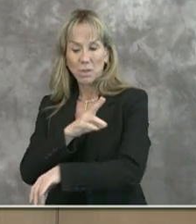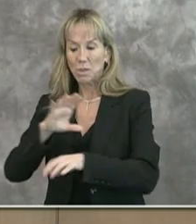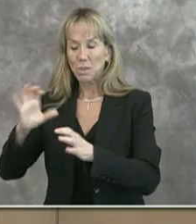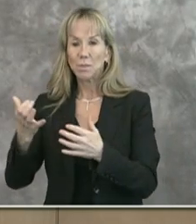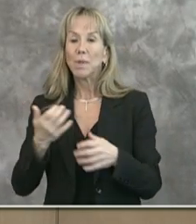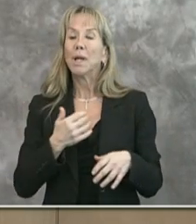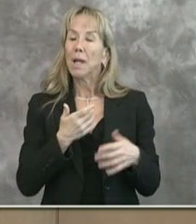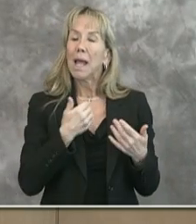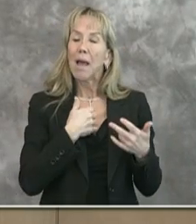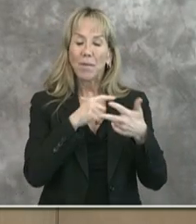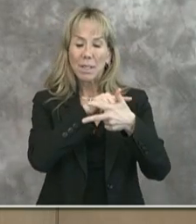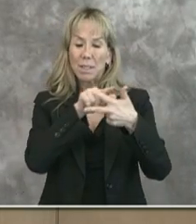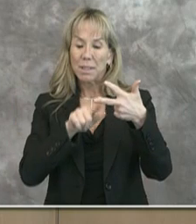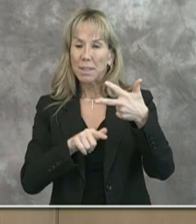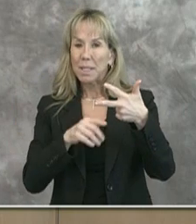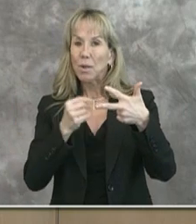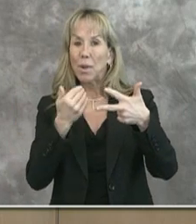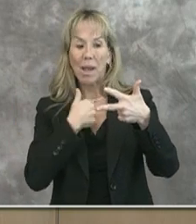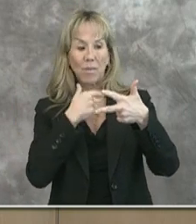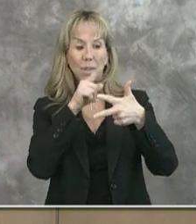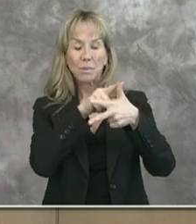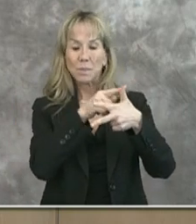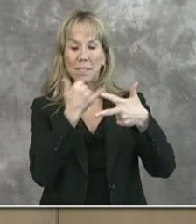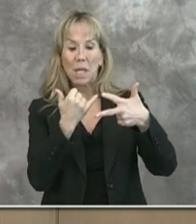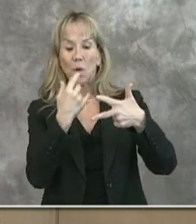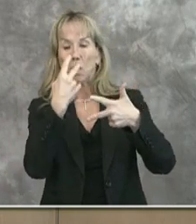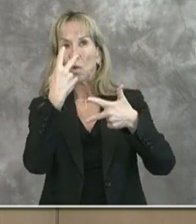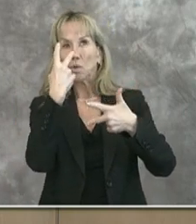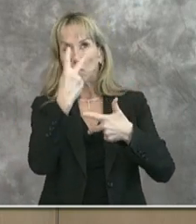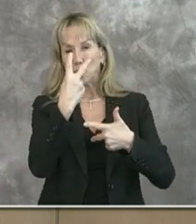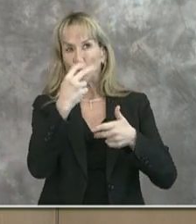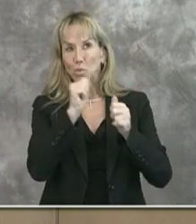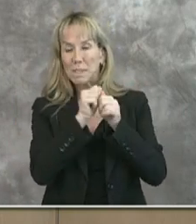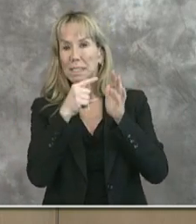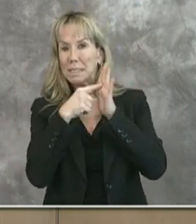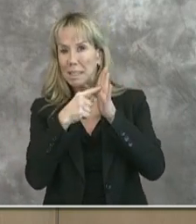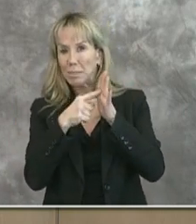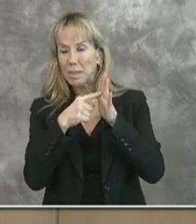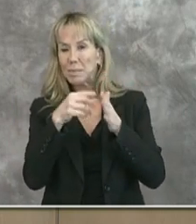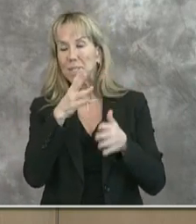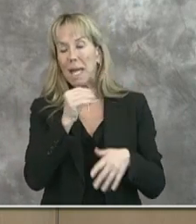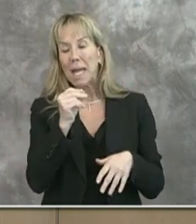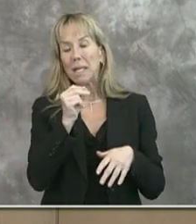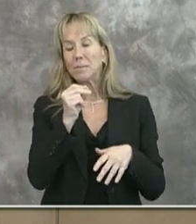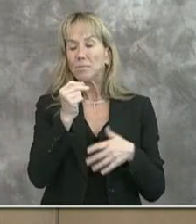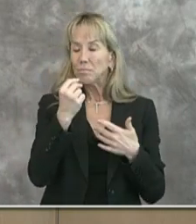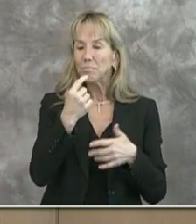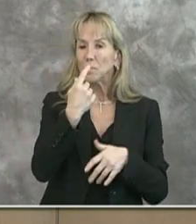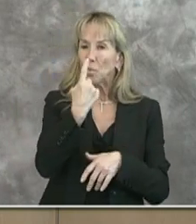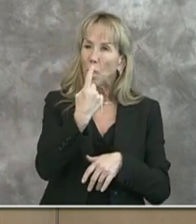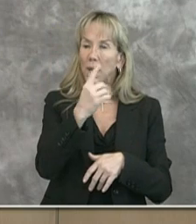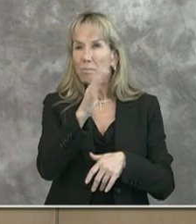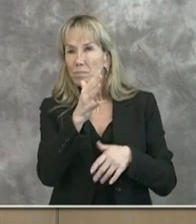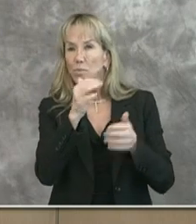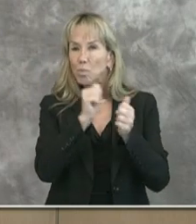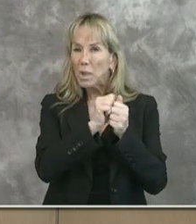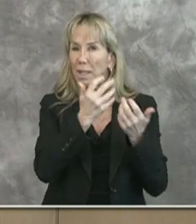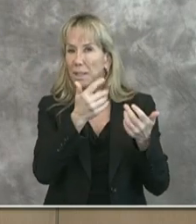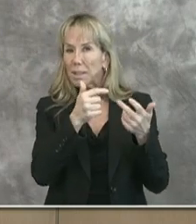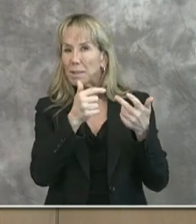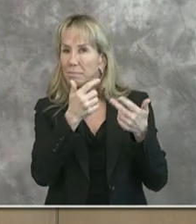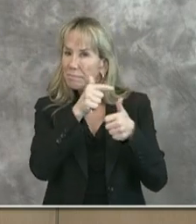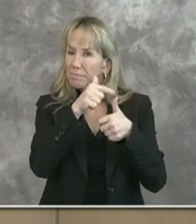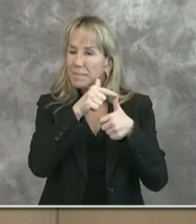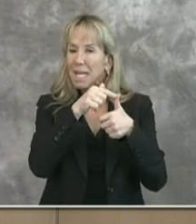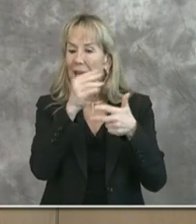There are 2 in symptoms, 1 either or in cases, and 2 in hospitals. And we,